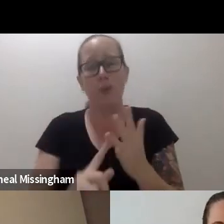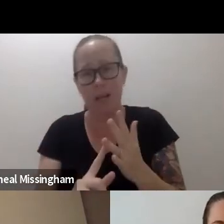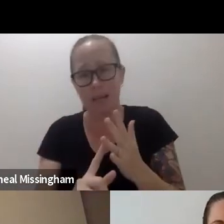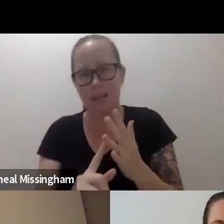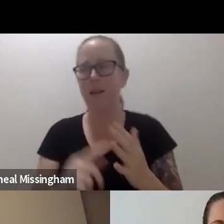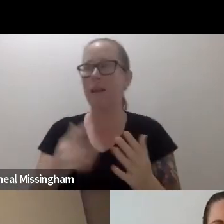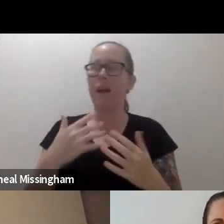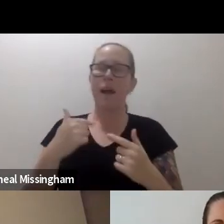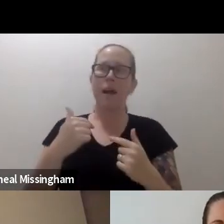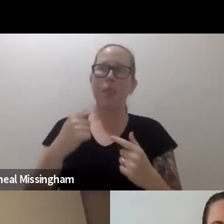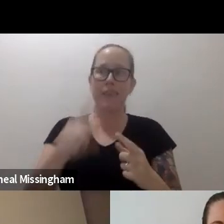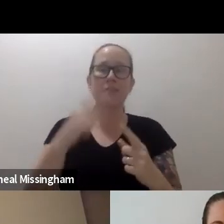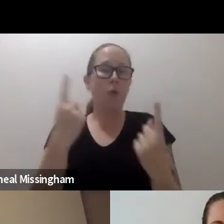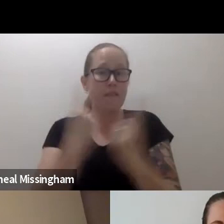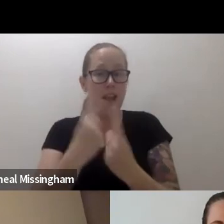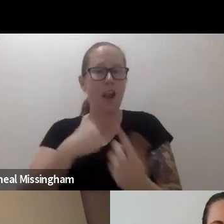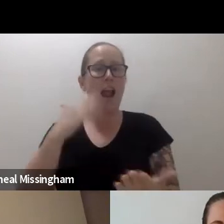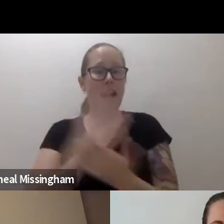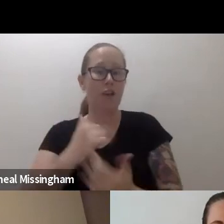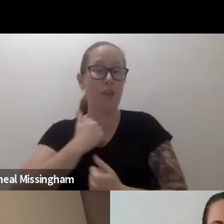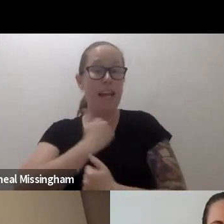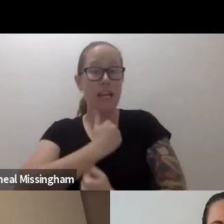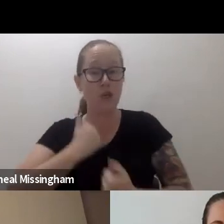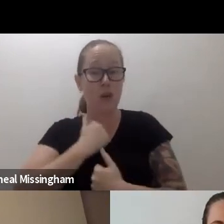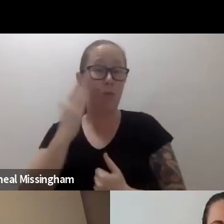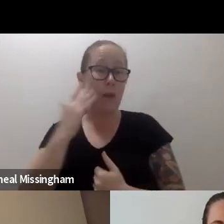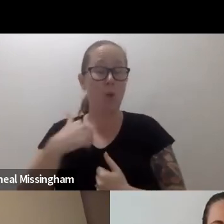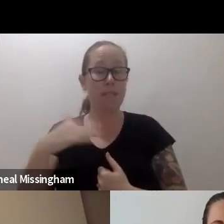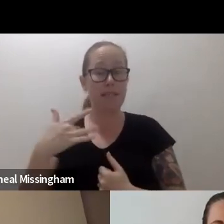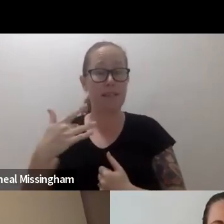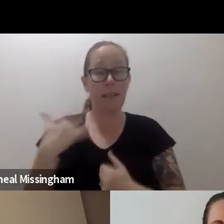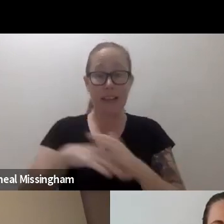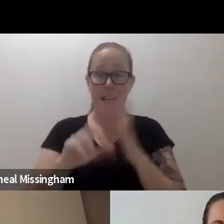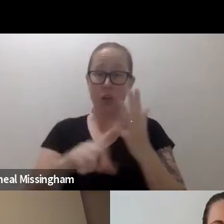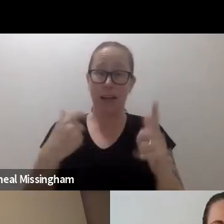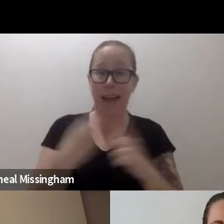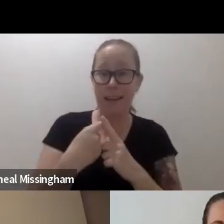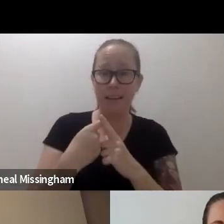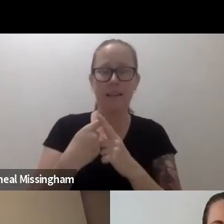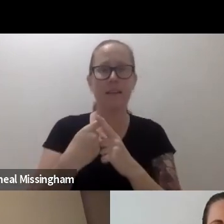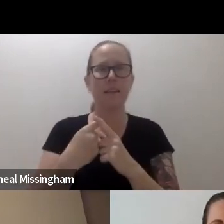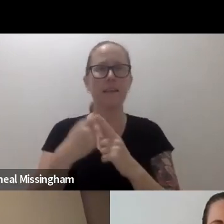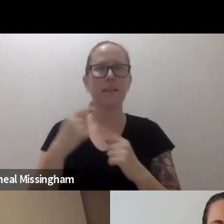do. So that's the one thing I actually really enjoy when I was living in the UK.